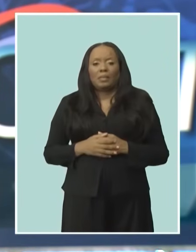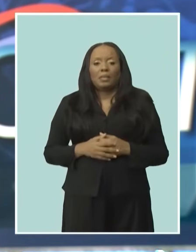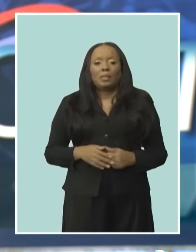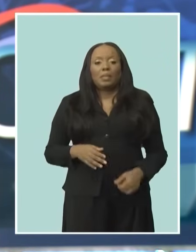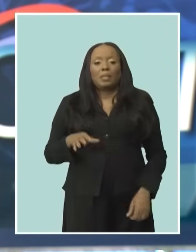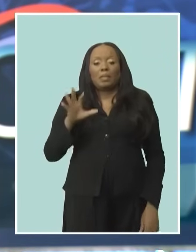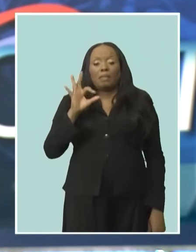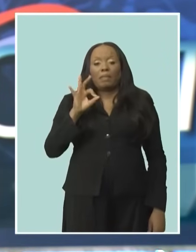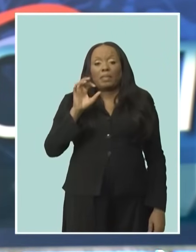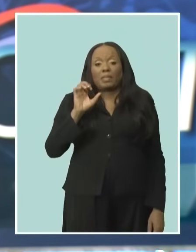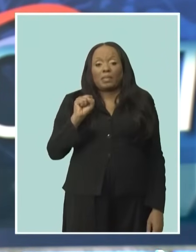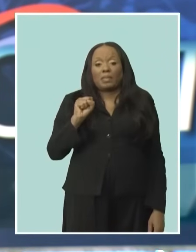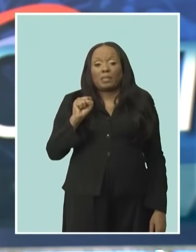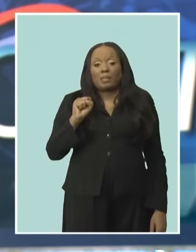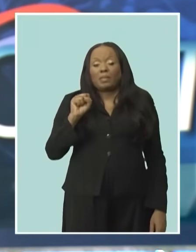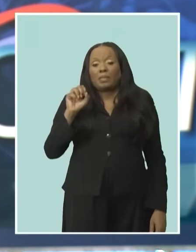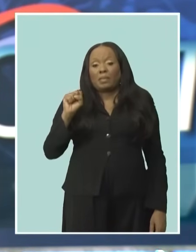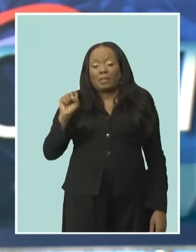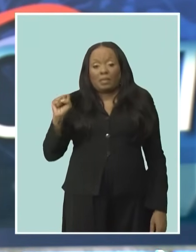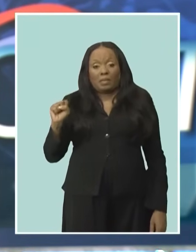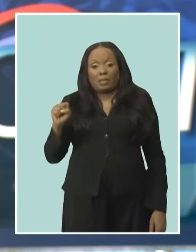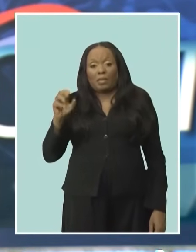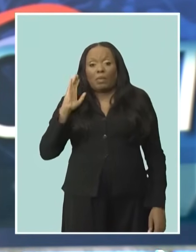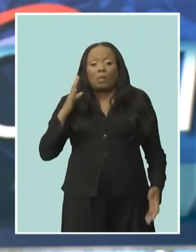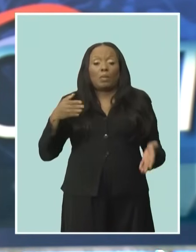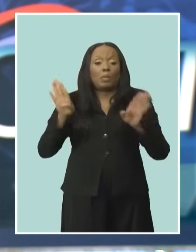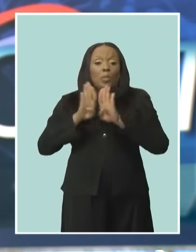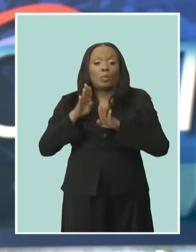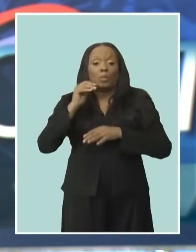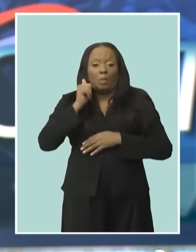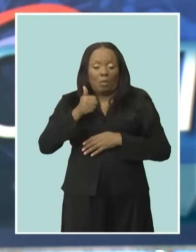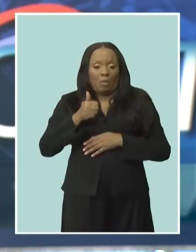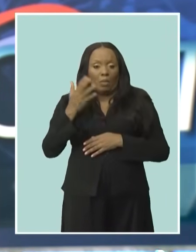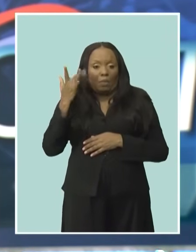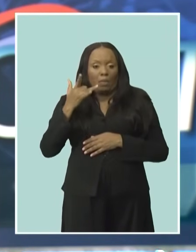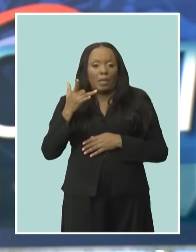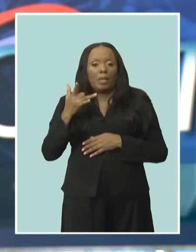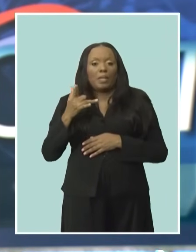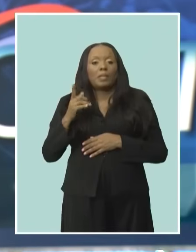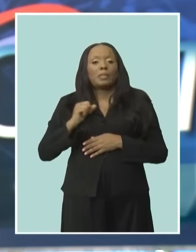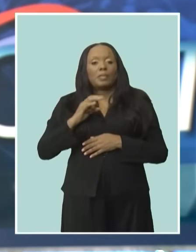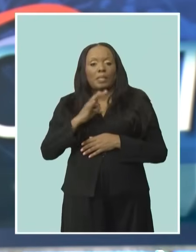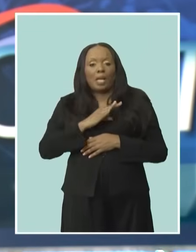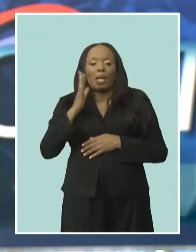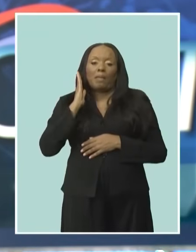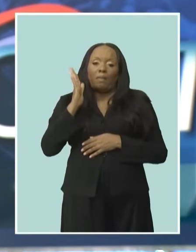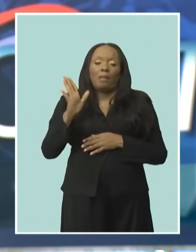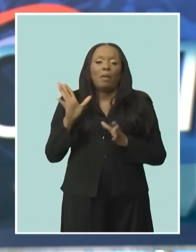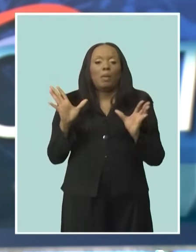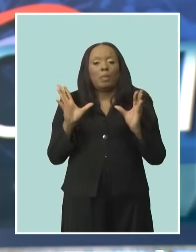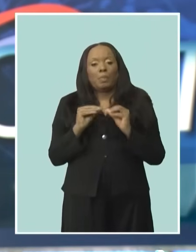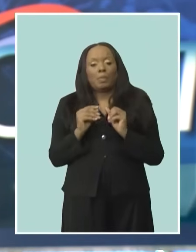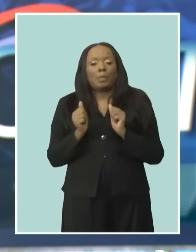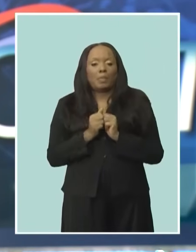Smith School will remain closed tomorrow to allow for ministry officials to meet with staff.